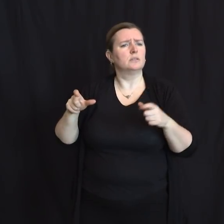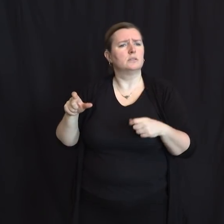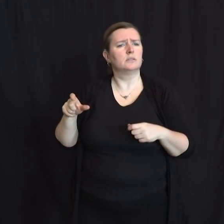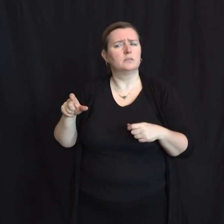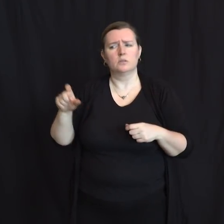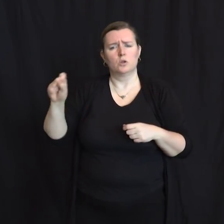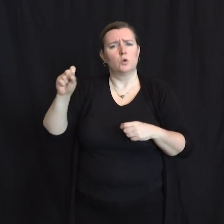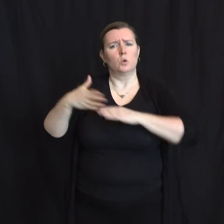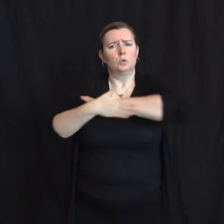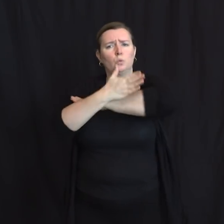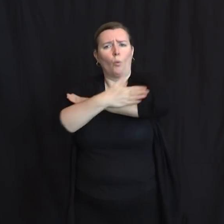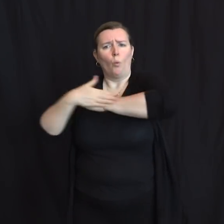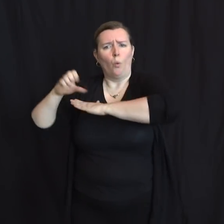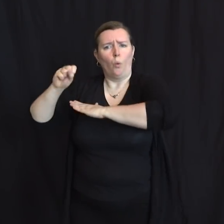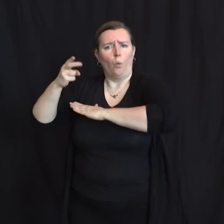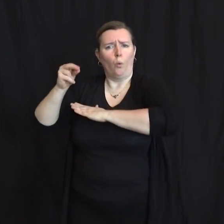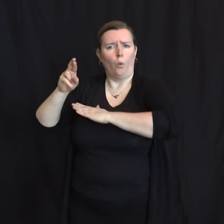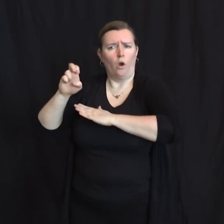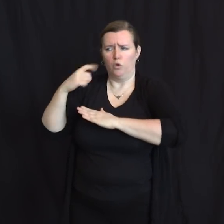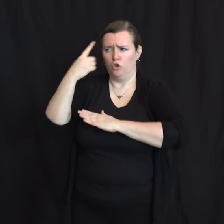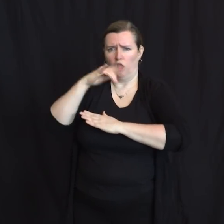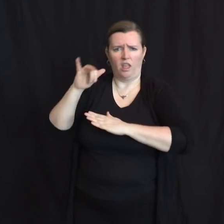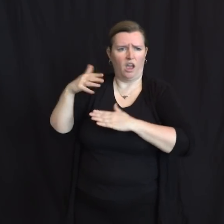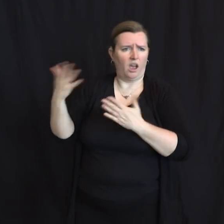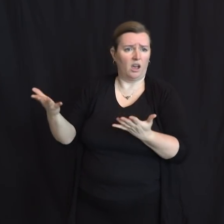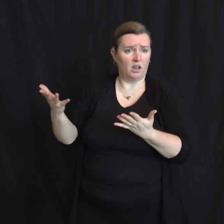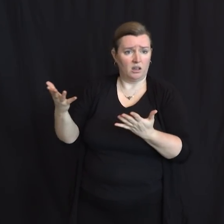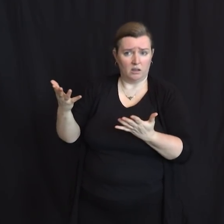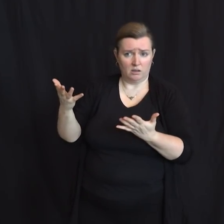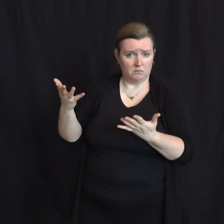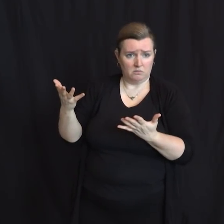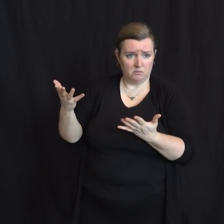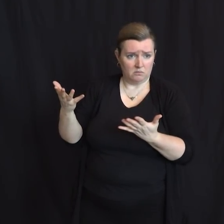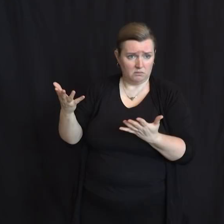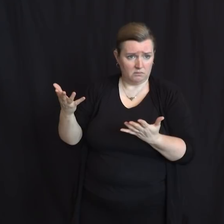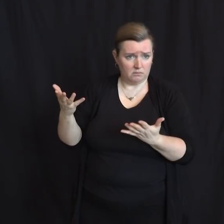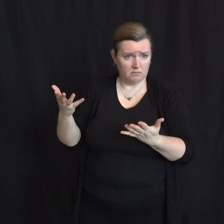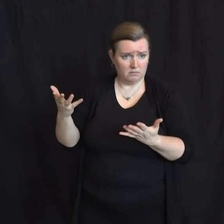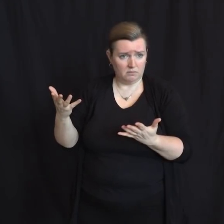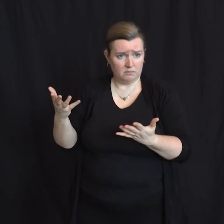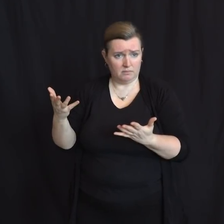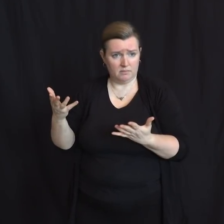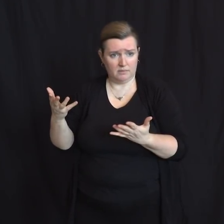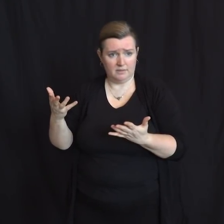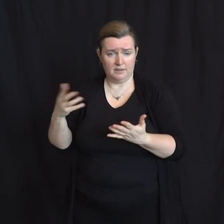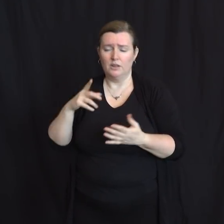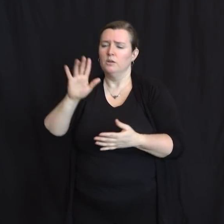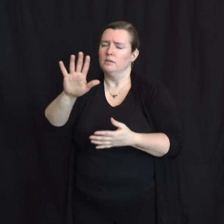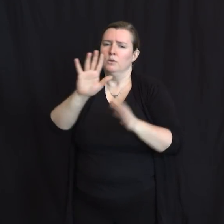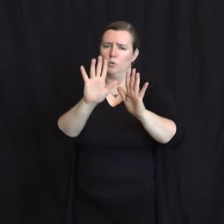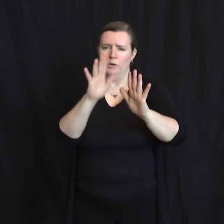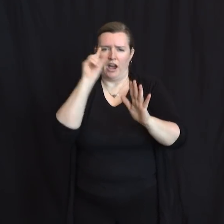could look like by then. What's next week? Did you say May 1? Yes. Yep.